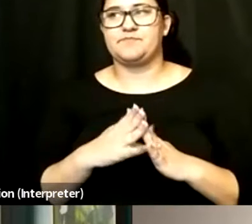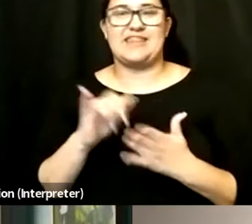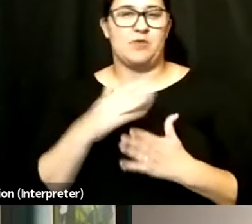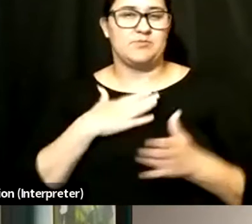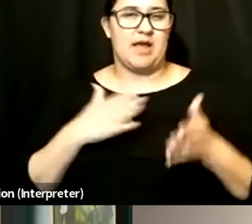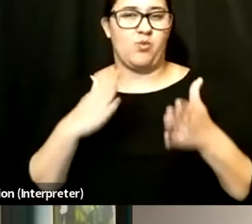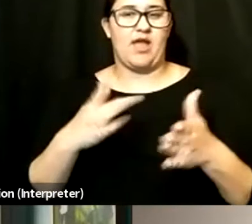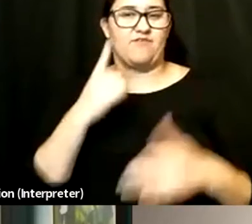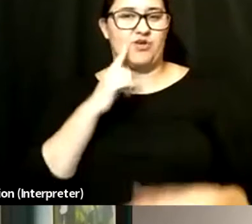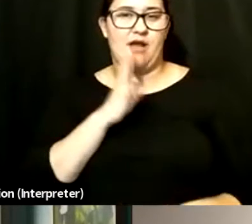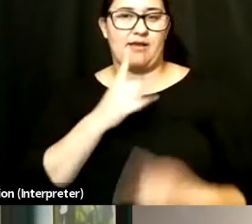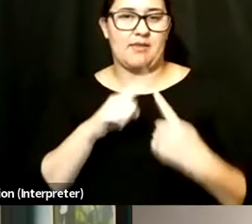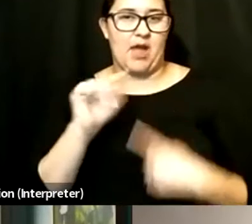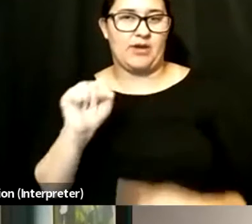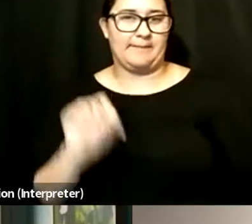of talking about it.